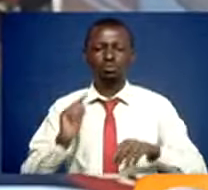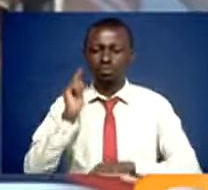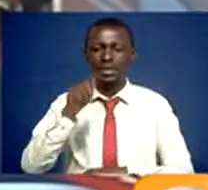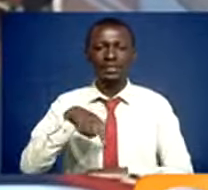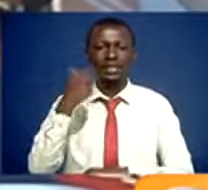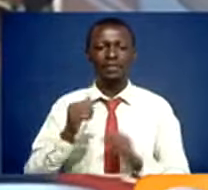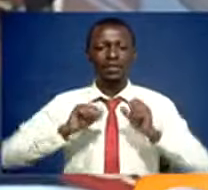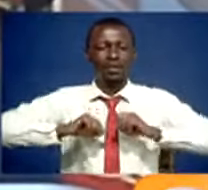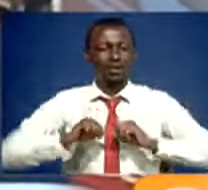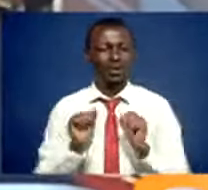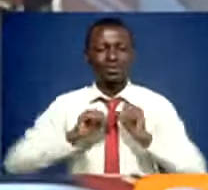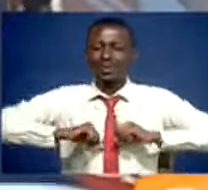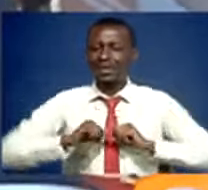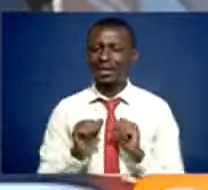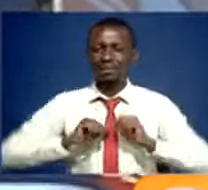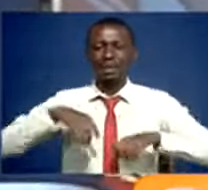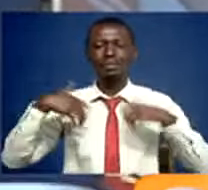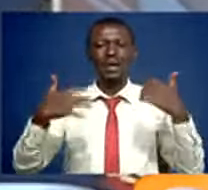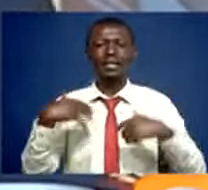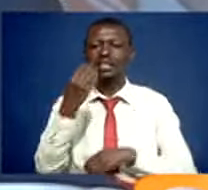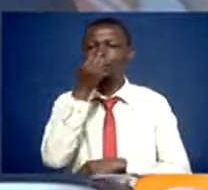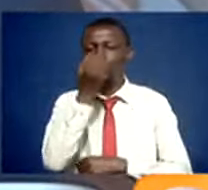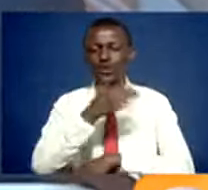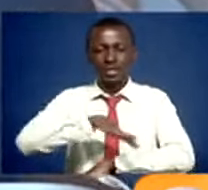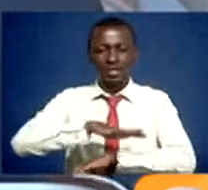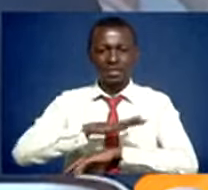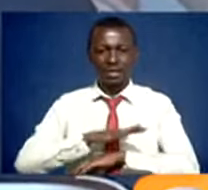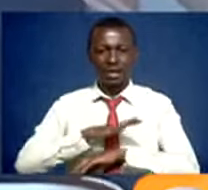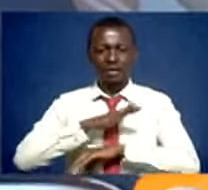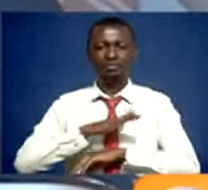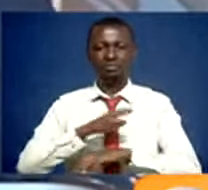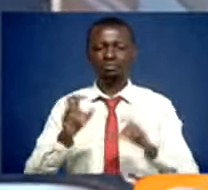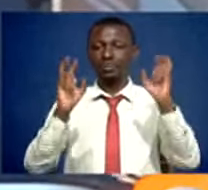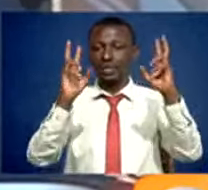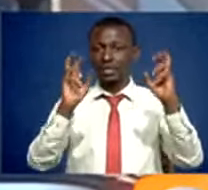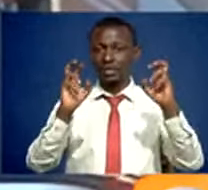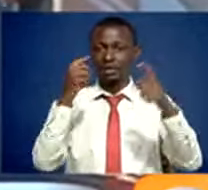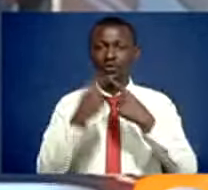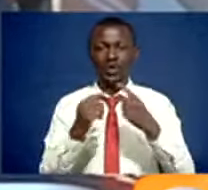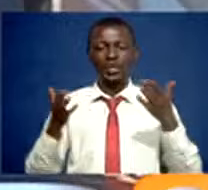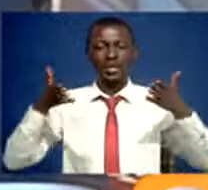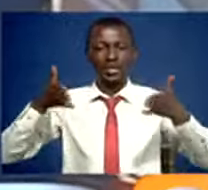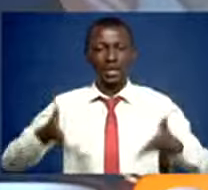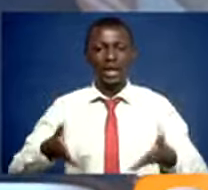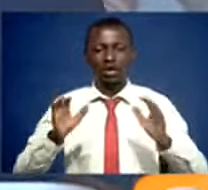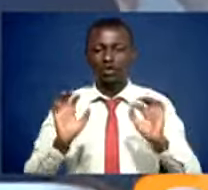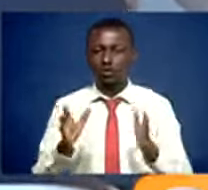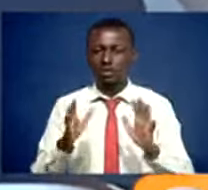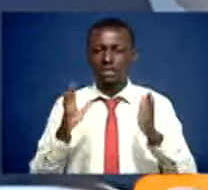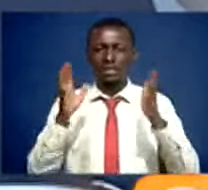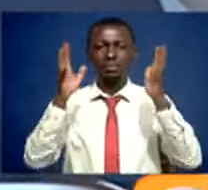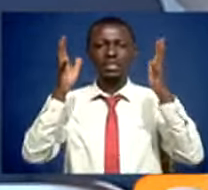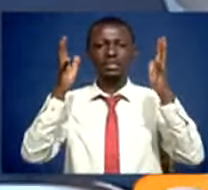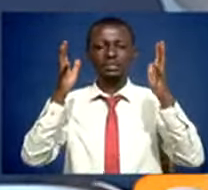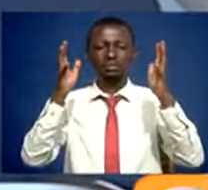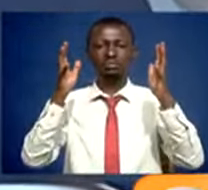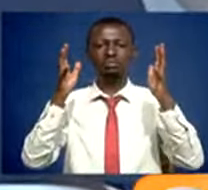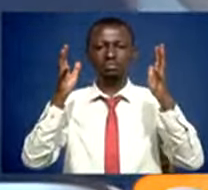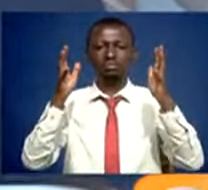delighted that agriculture and food security are the chosen theme of this year's celebration in this